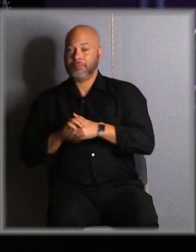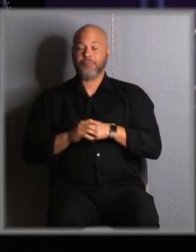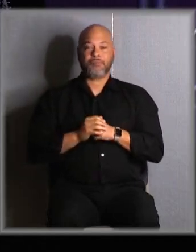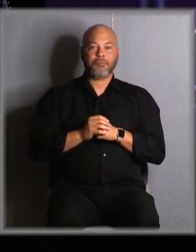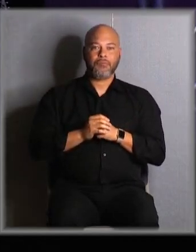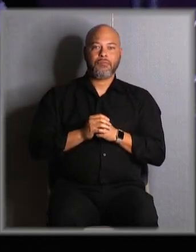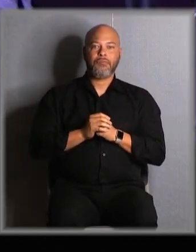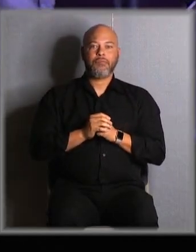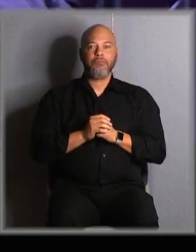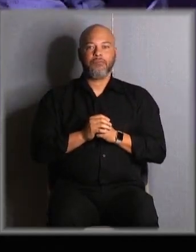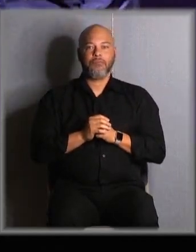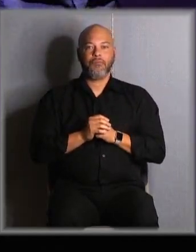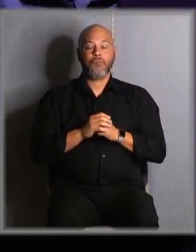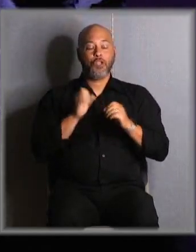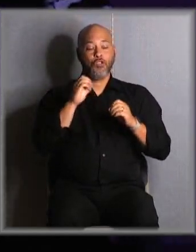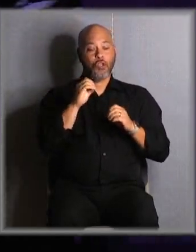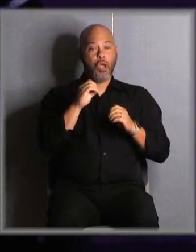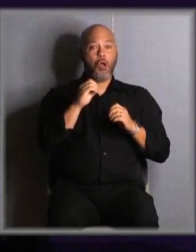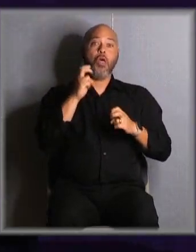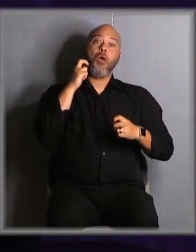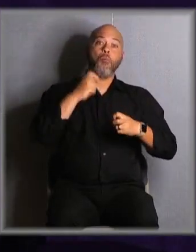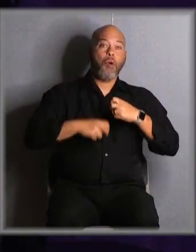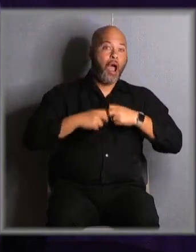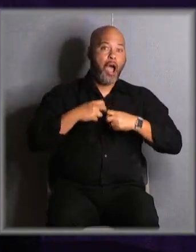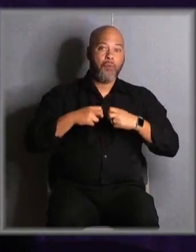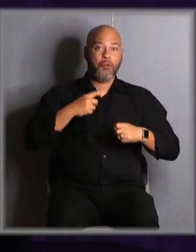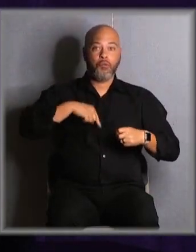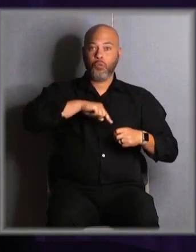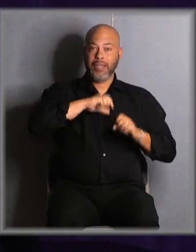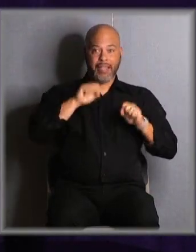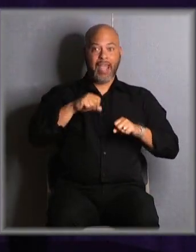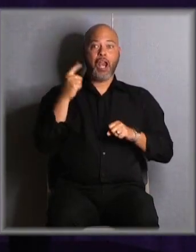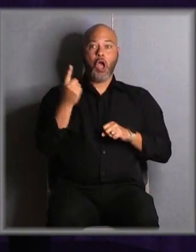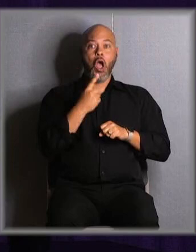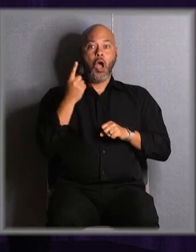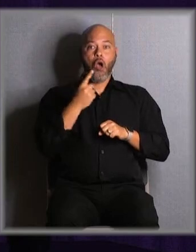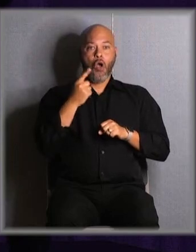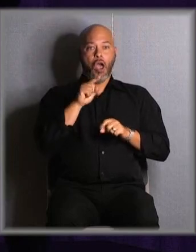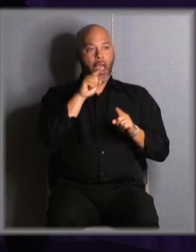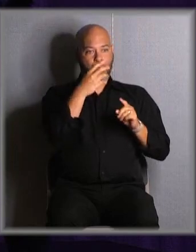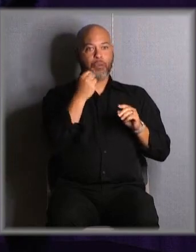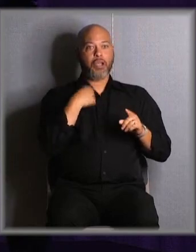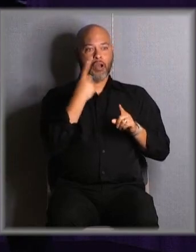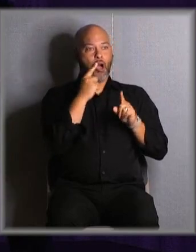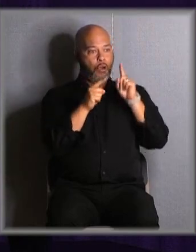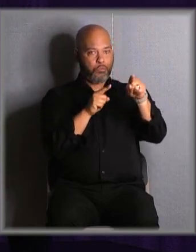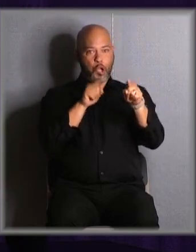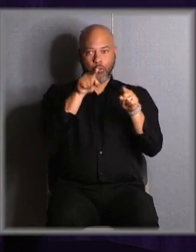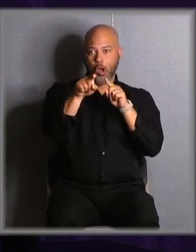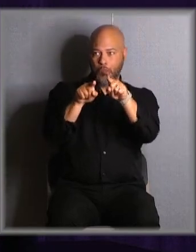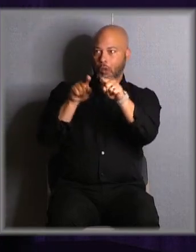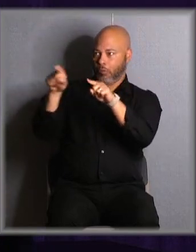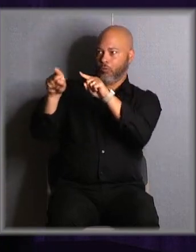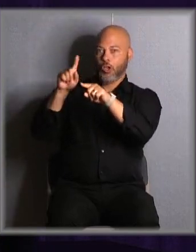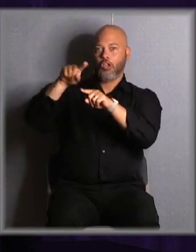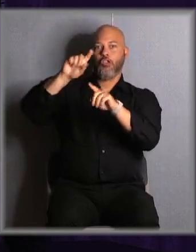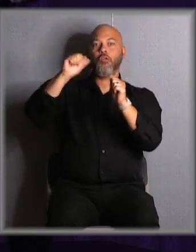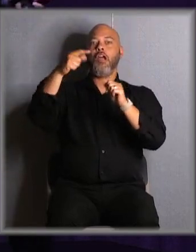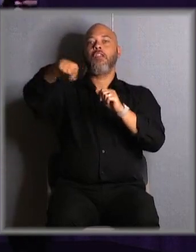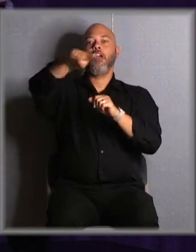husband. Huh? So the problem, we can always pick and point our little bony fingers at what everybody else